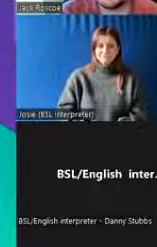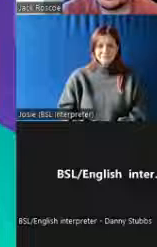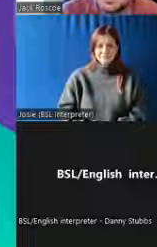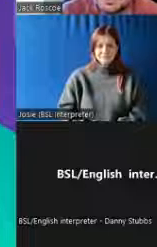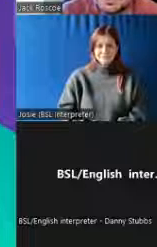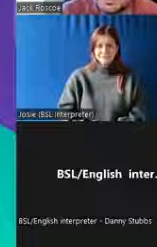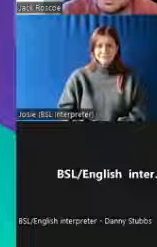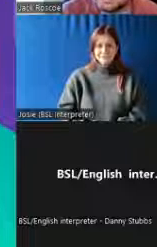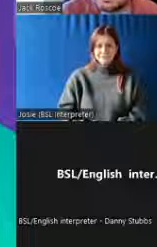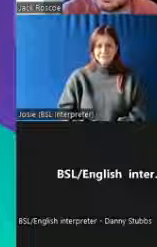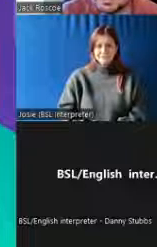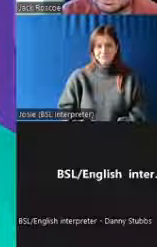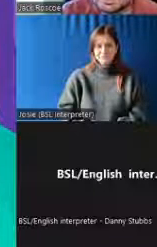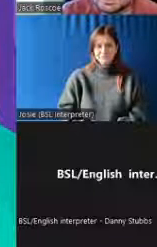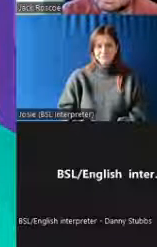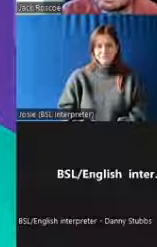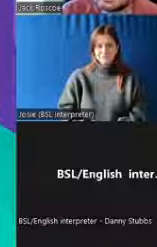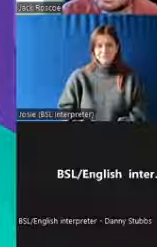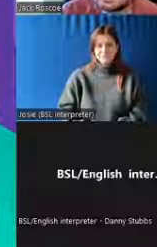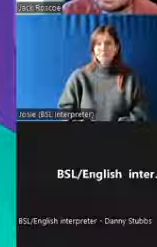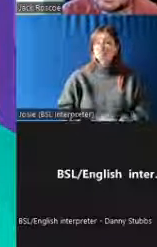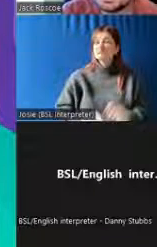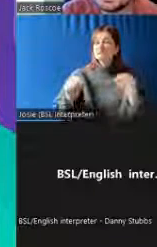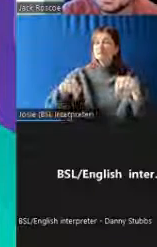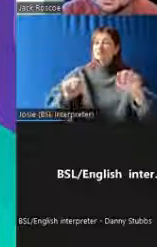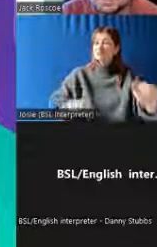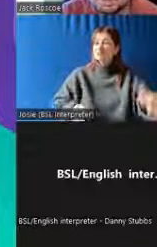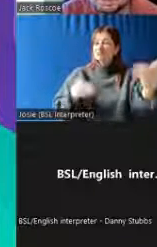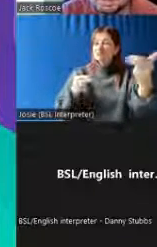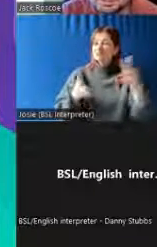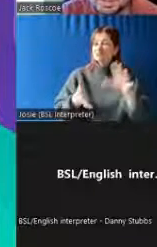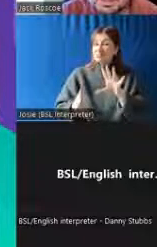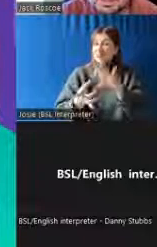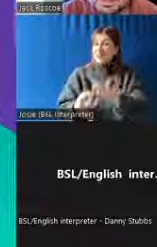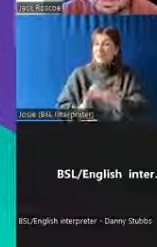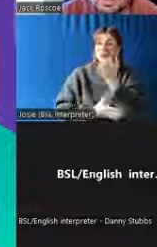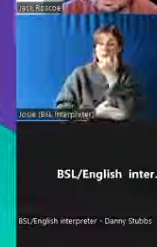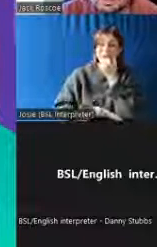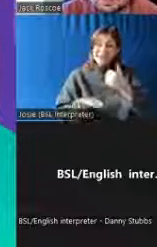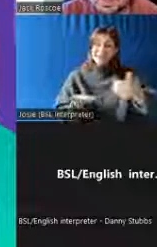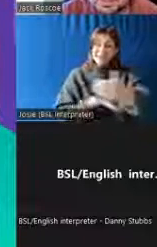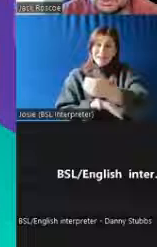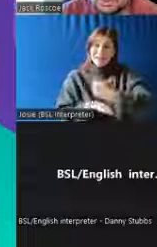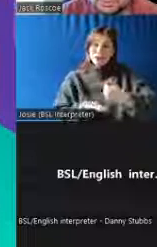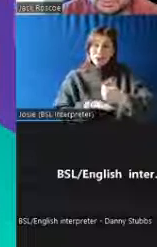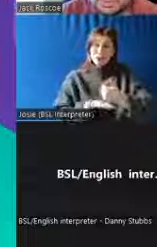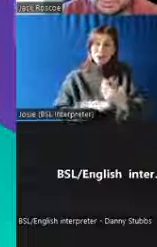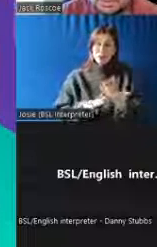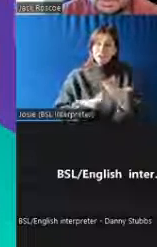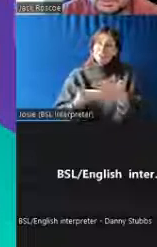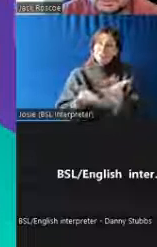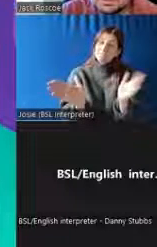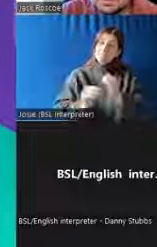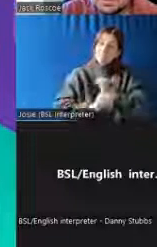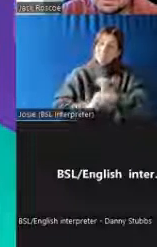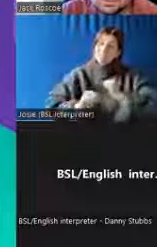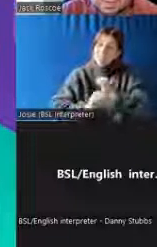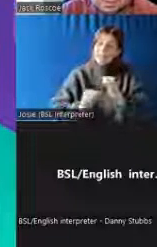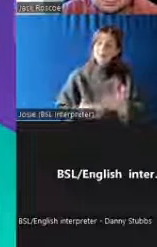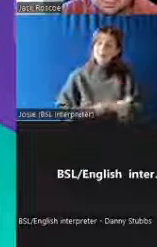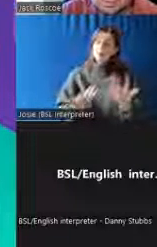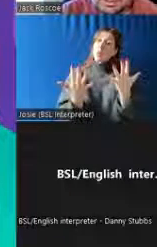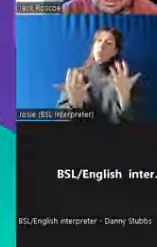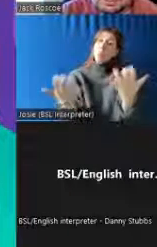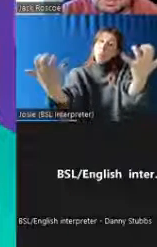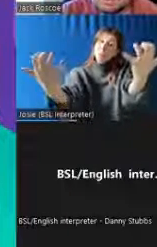So this webinar is mainly concerned with audience data collection in public spaces, And by audience data collection, we could